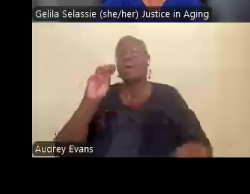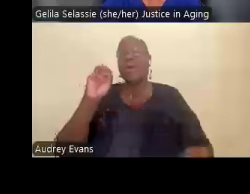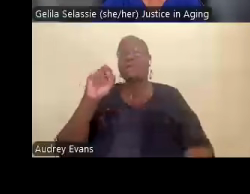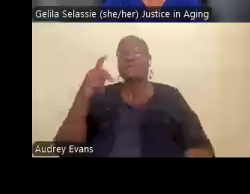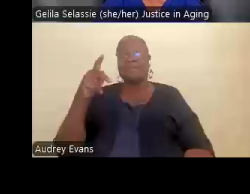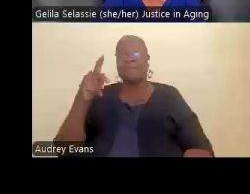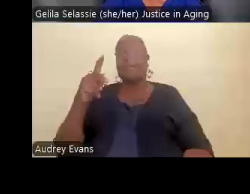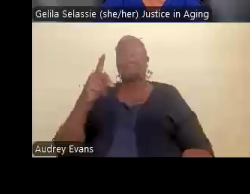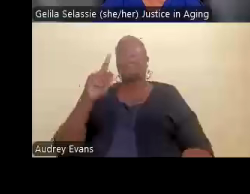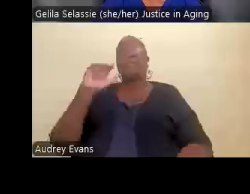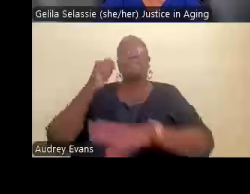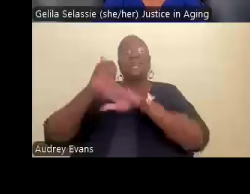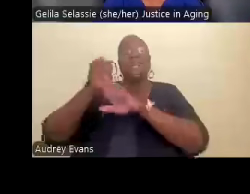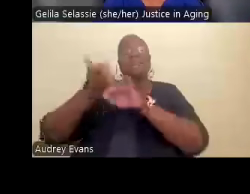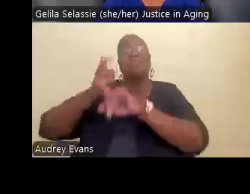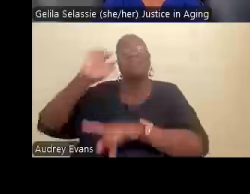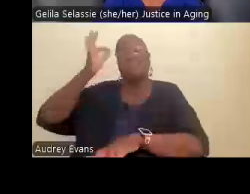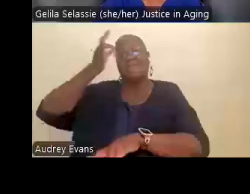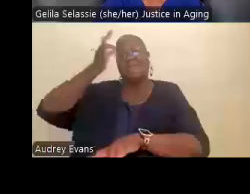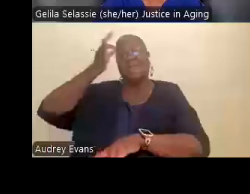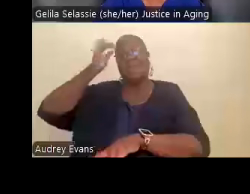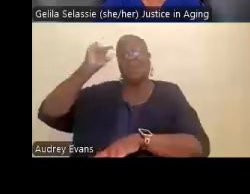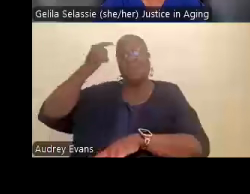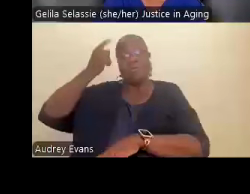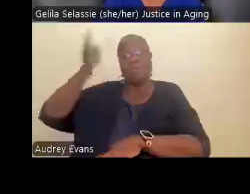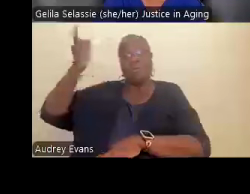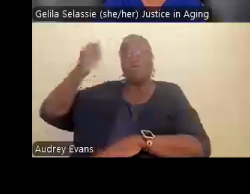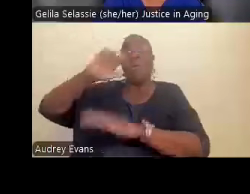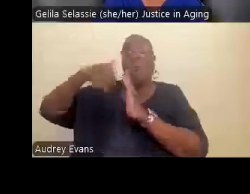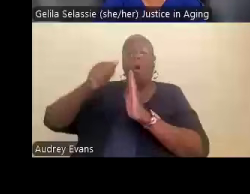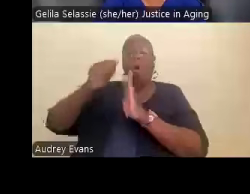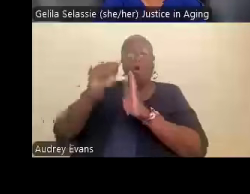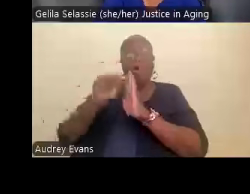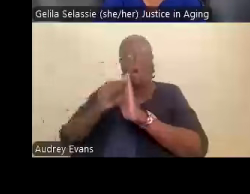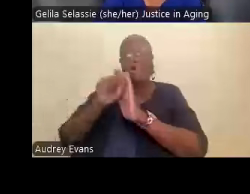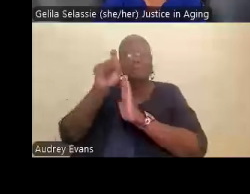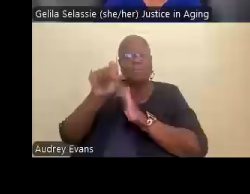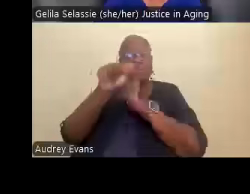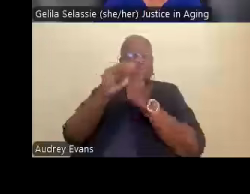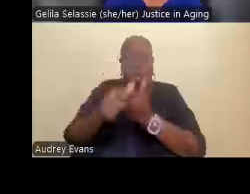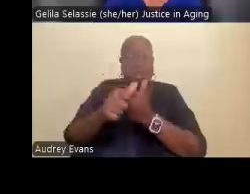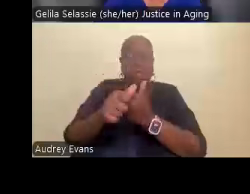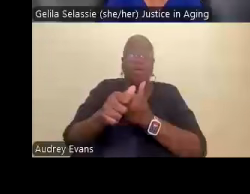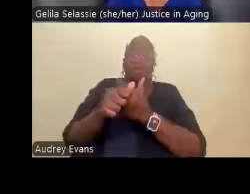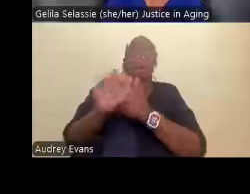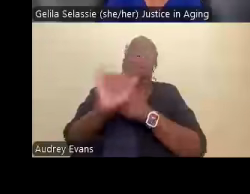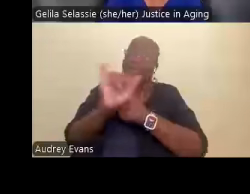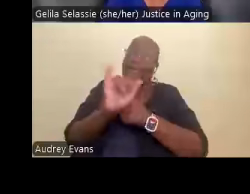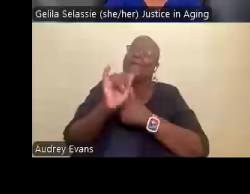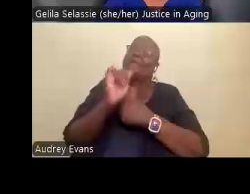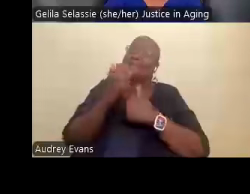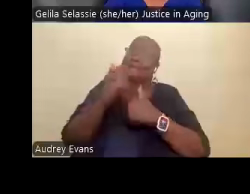by the federal government. This is the floor that all states must follow, but states can also choose to set